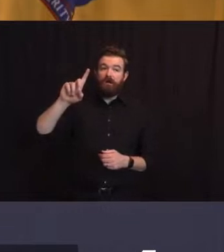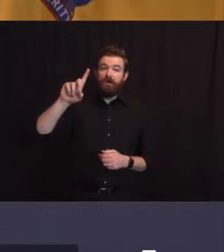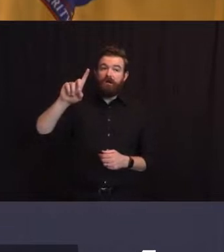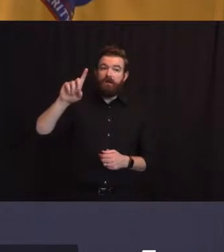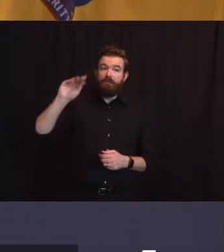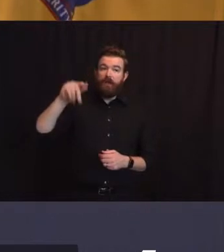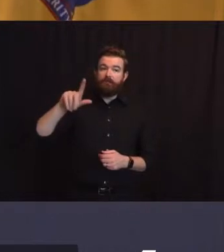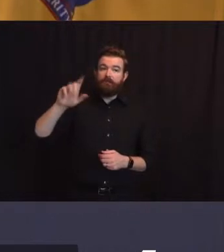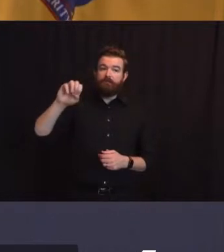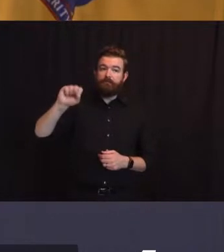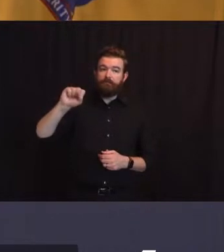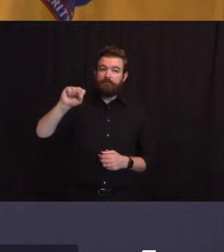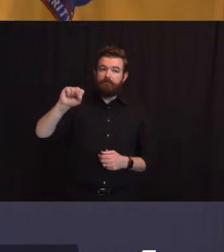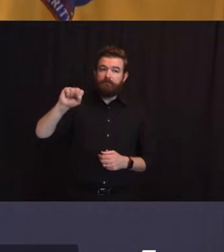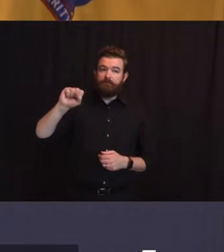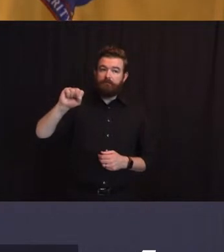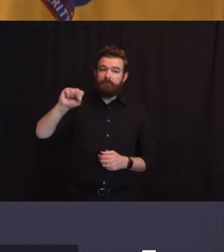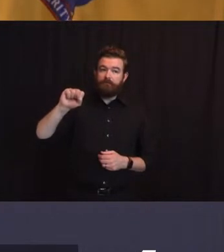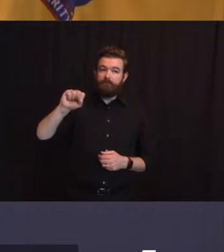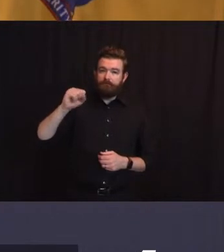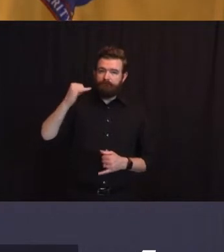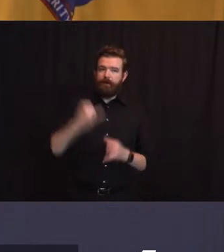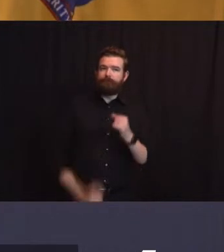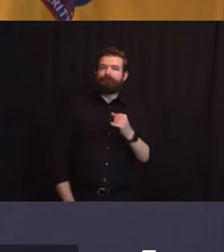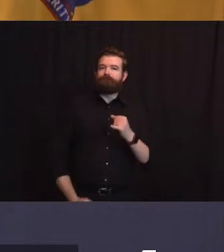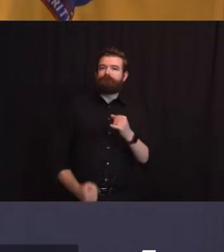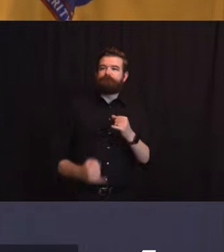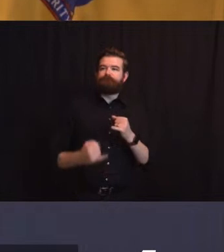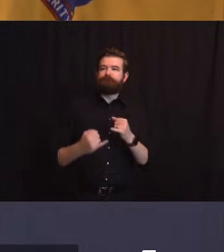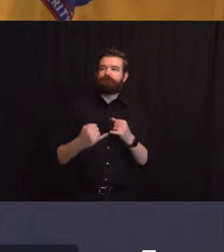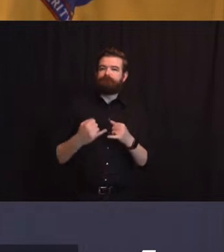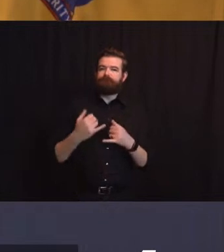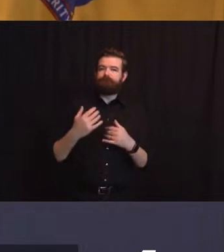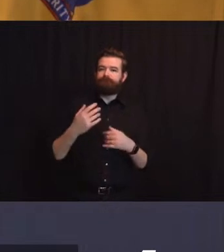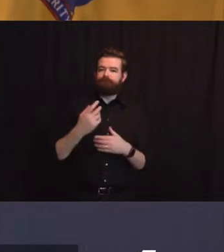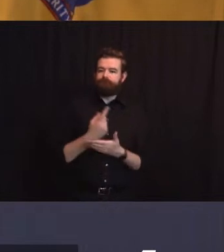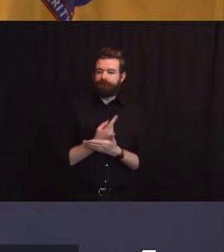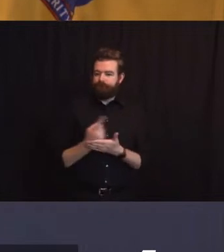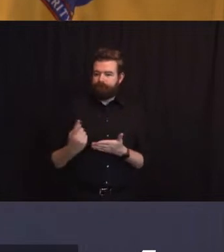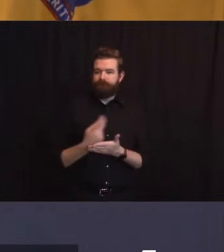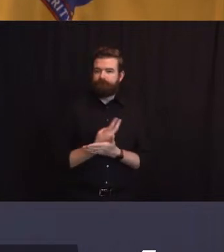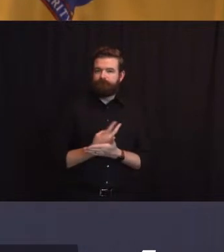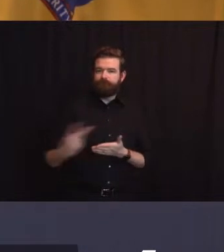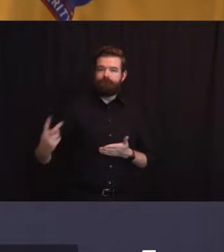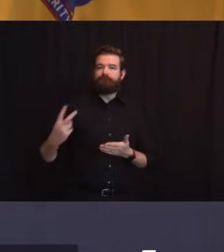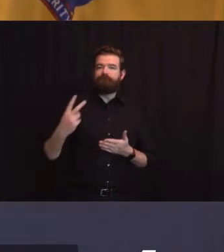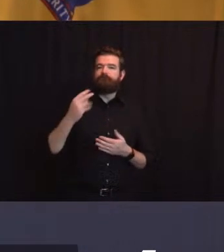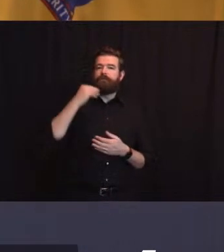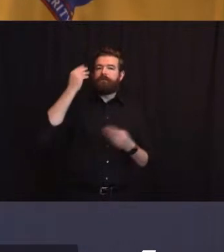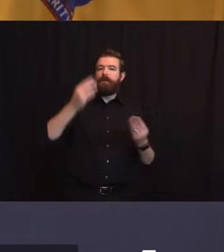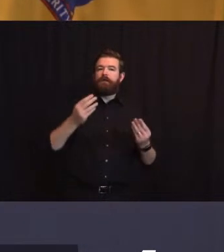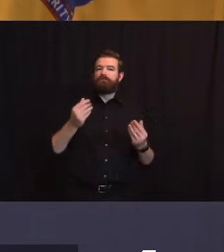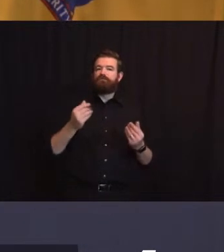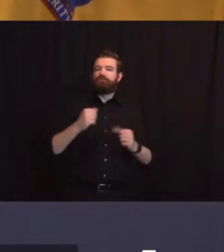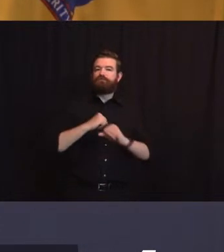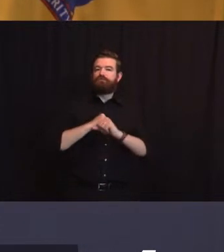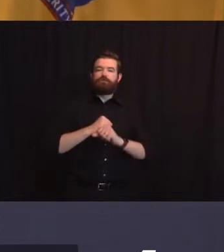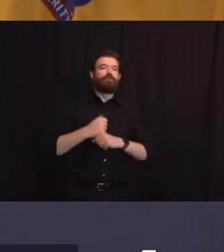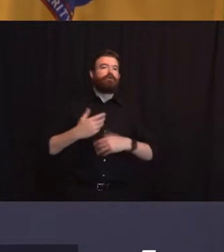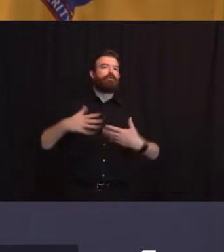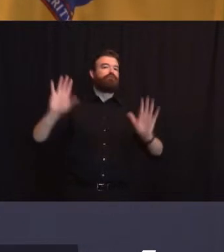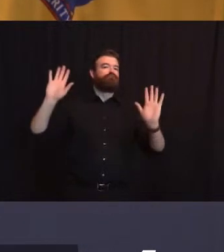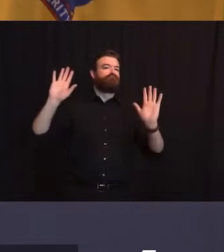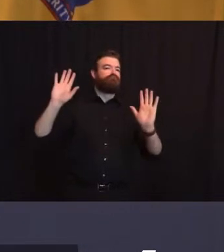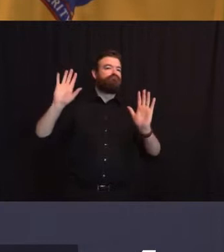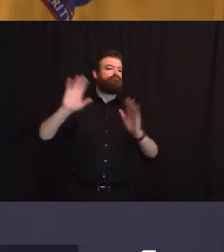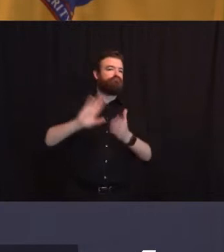Security. I notice he's not here today. Indeed, you are correct. Do you intend to nominate a new director before his departure, and will Deputy